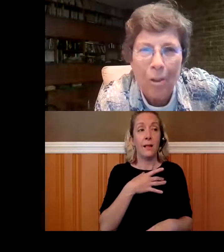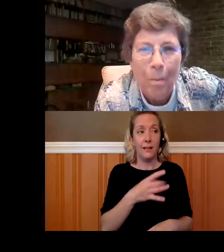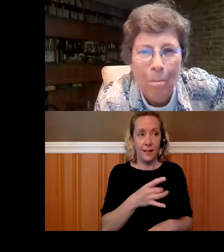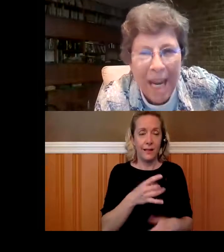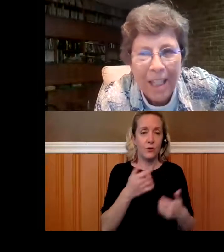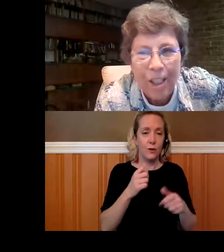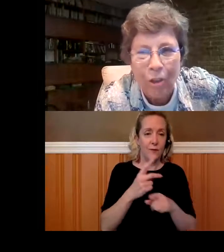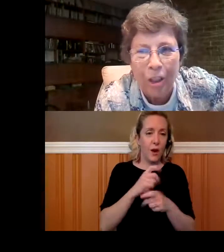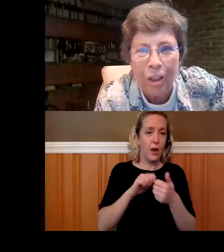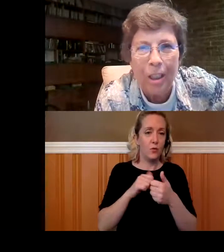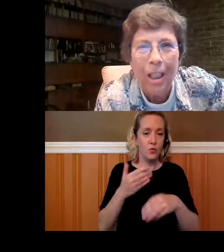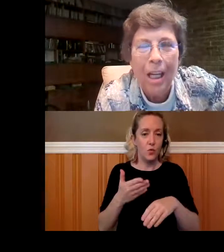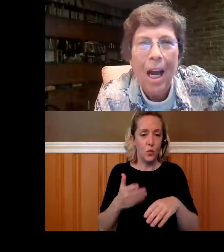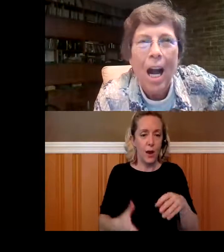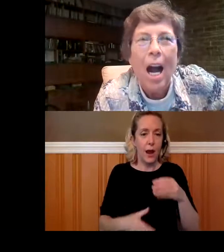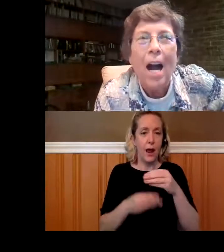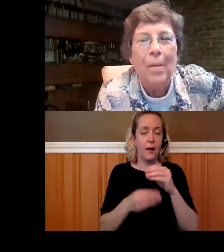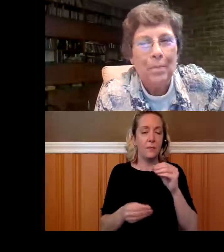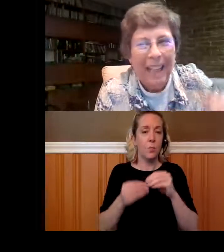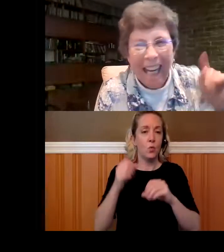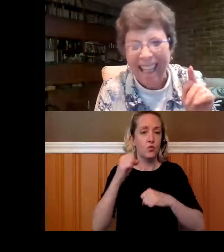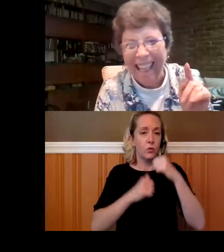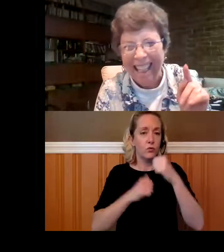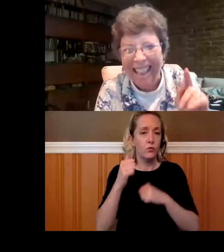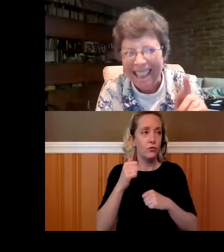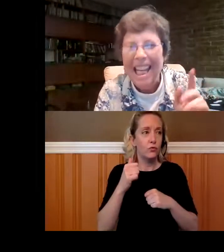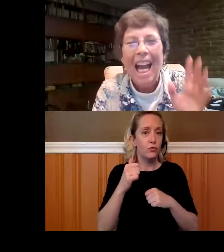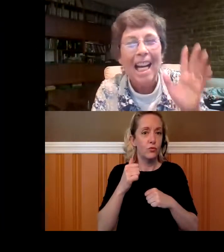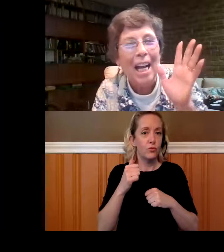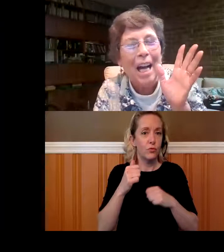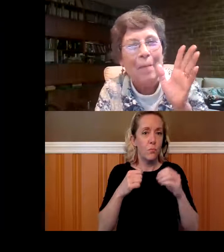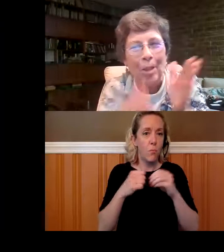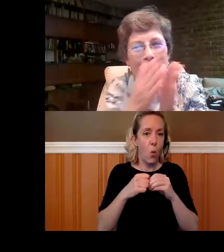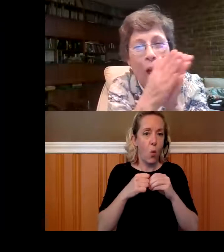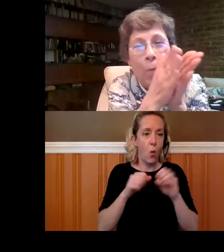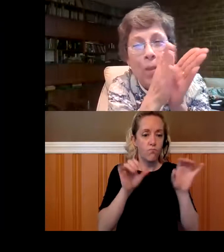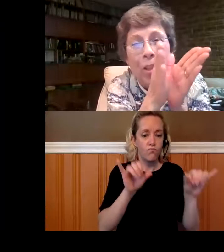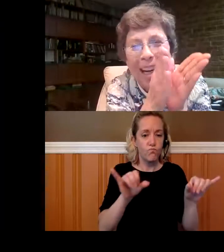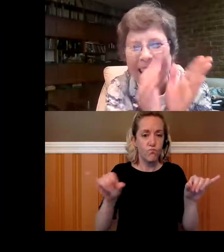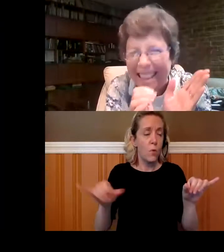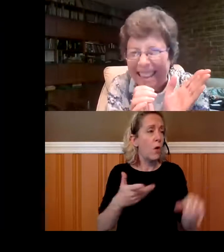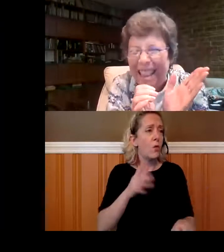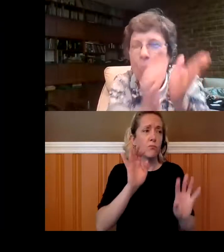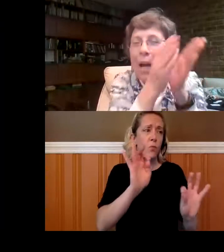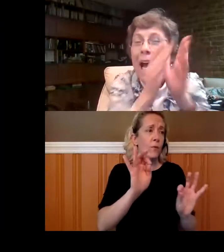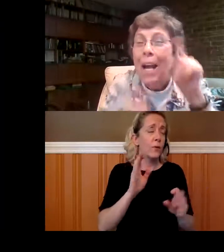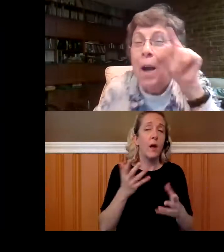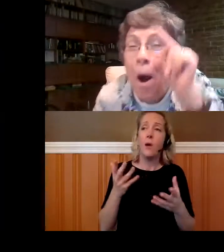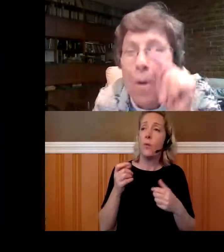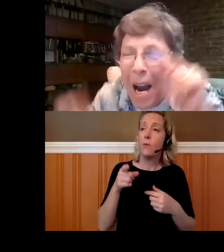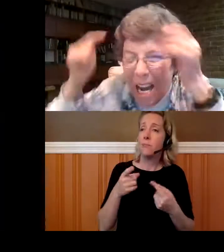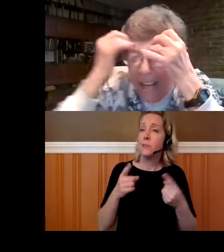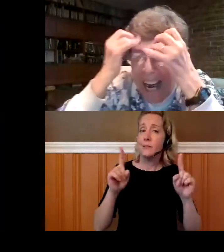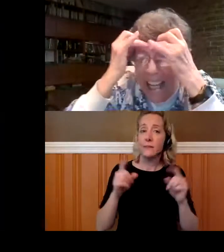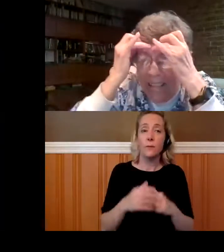And I just wanted him to be successful Oh, I love it. I love it. You know what? and We're going not to jump to stressed. the next